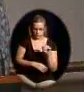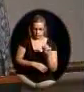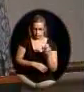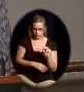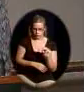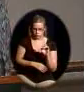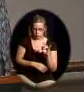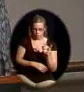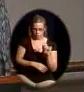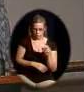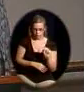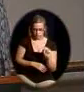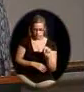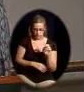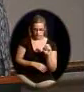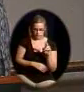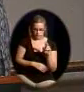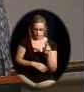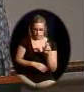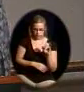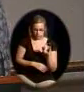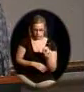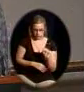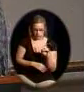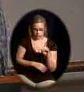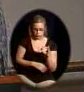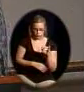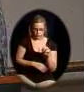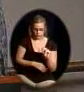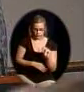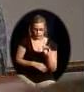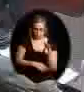the Special Education Division of the district.